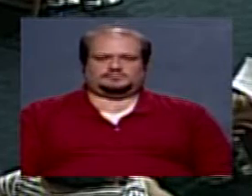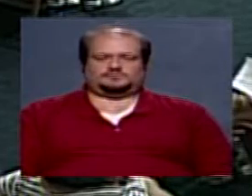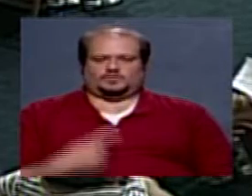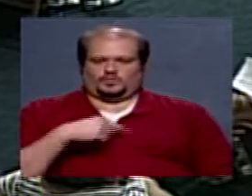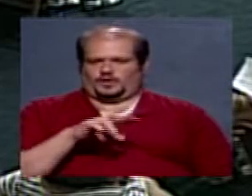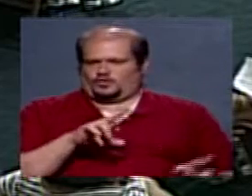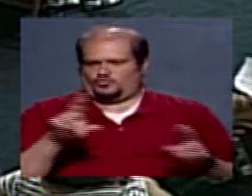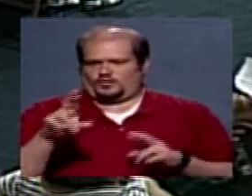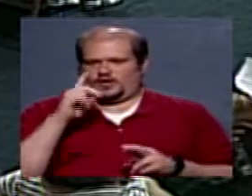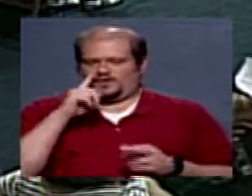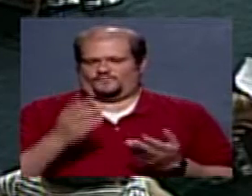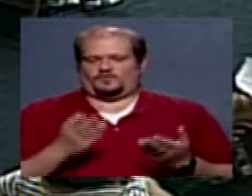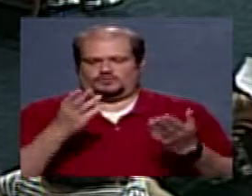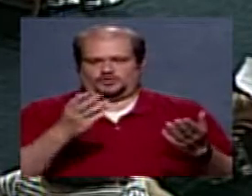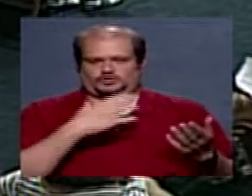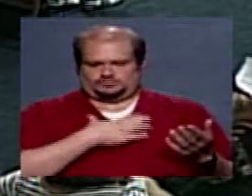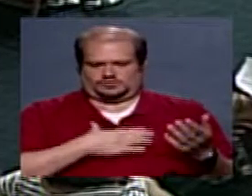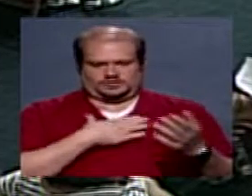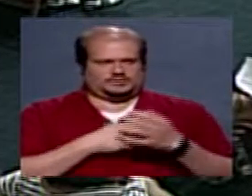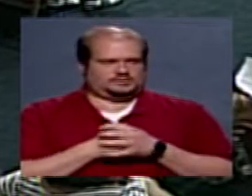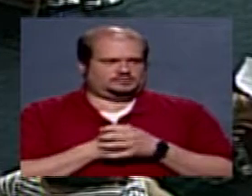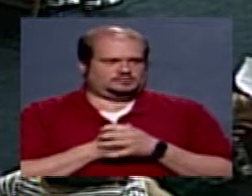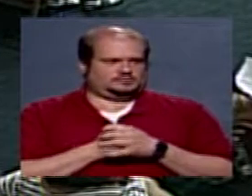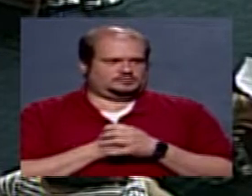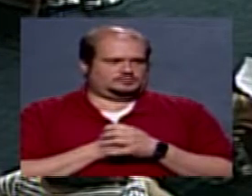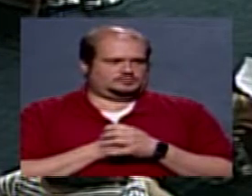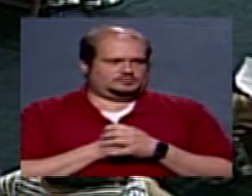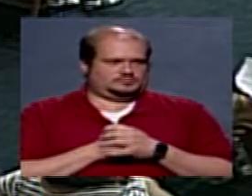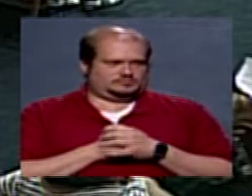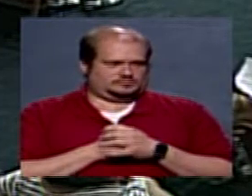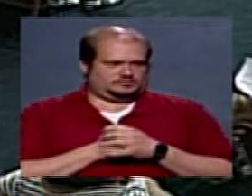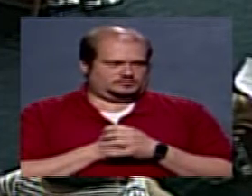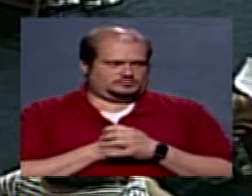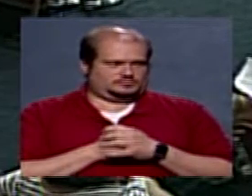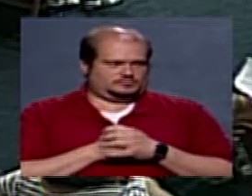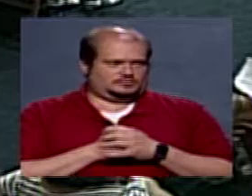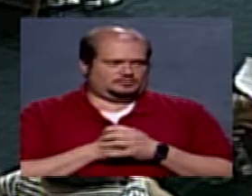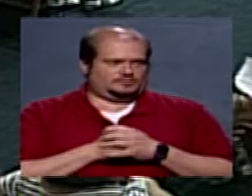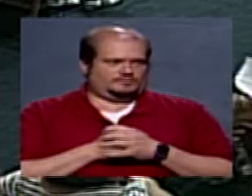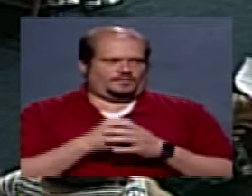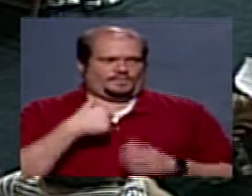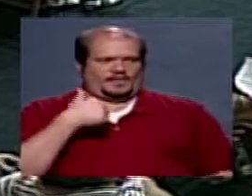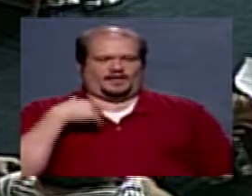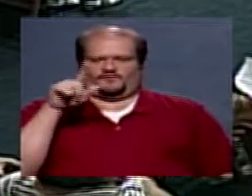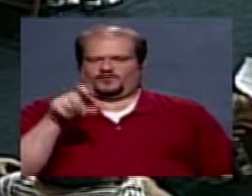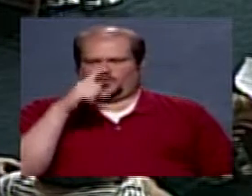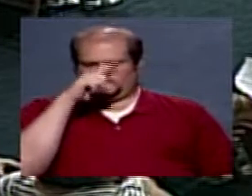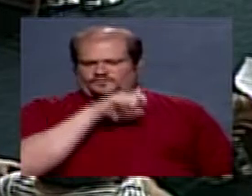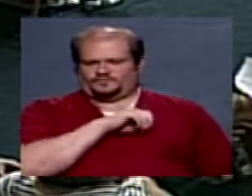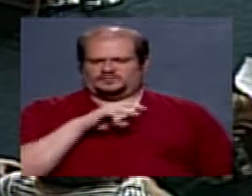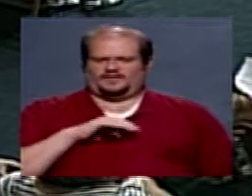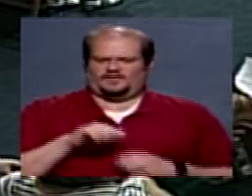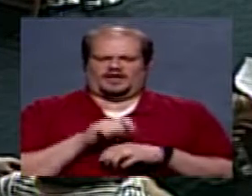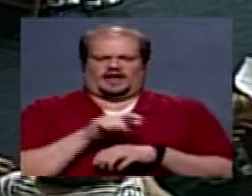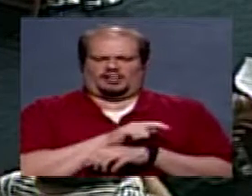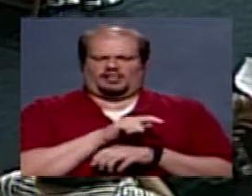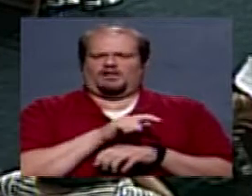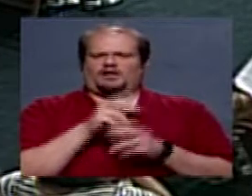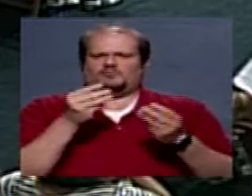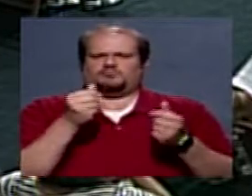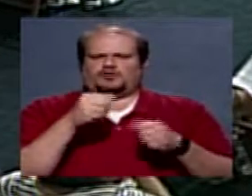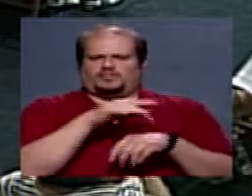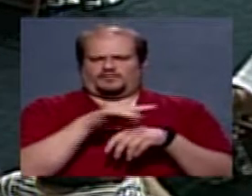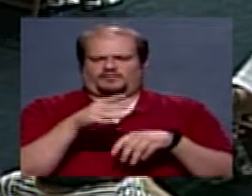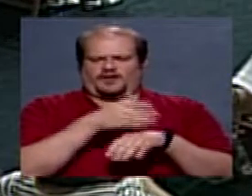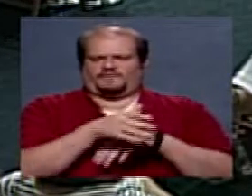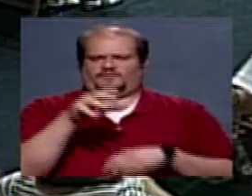We are ready for a motion, please. Thank you, Madam Chair. I do have a question of staff. How long has this property been vacant after